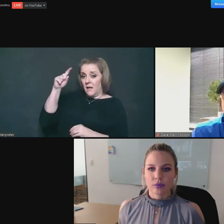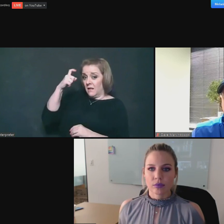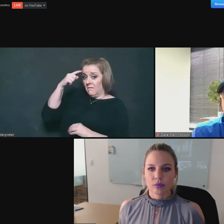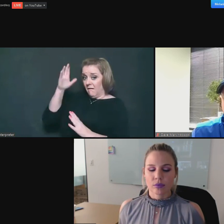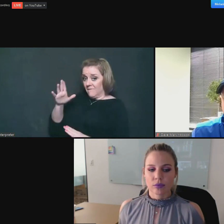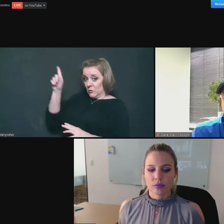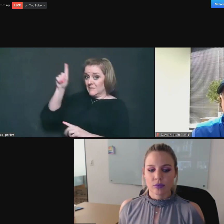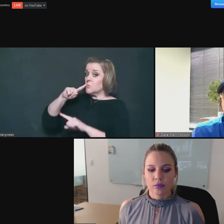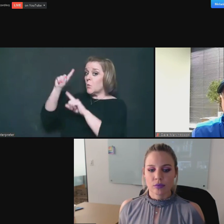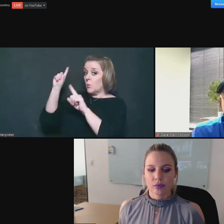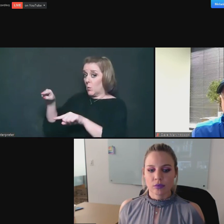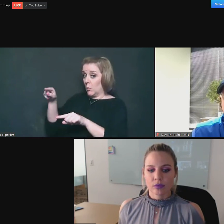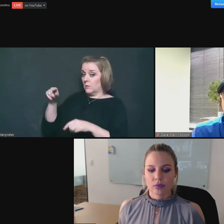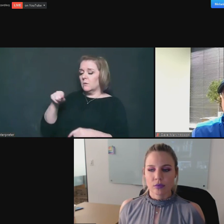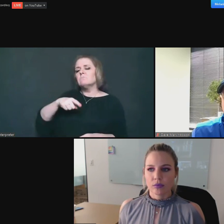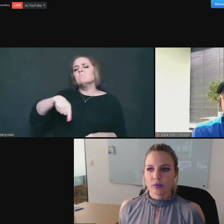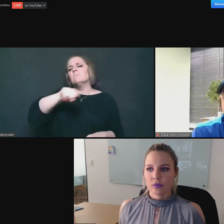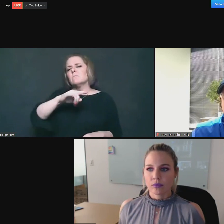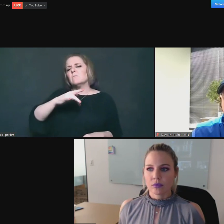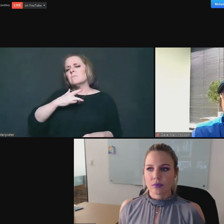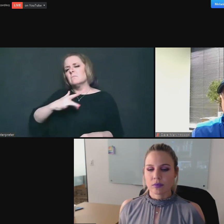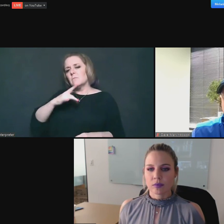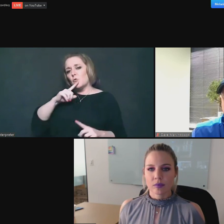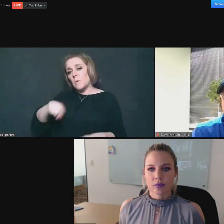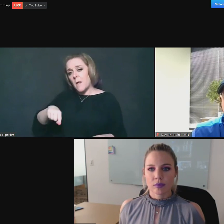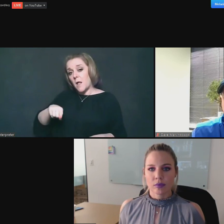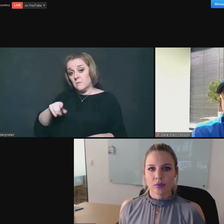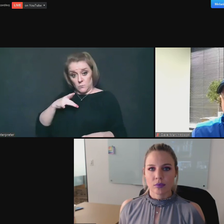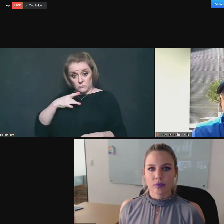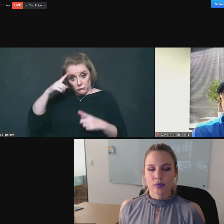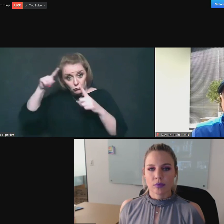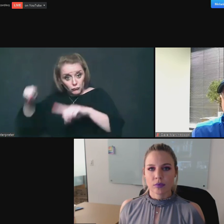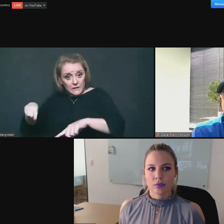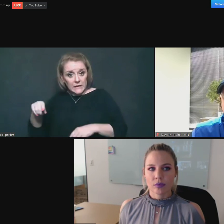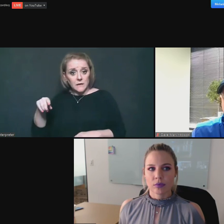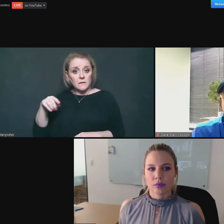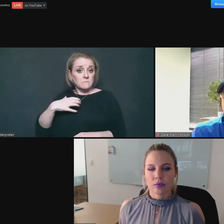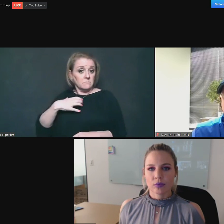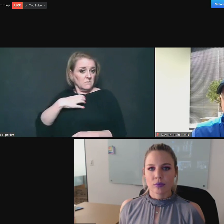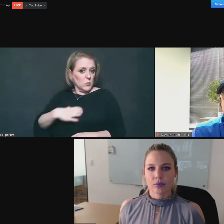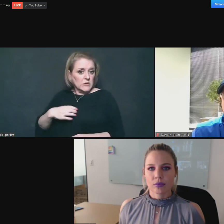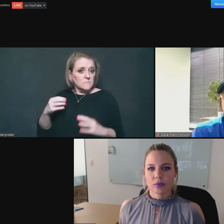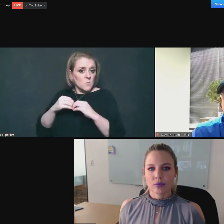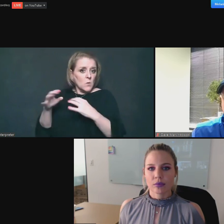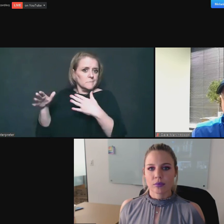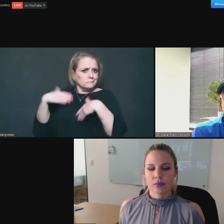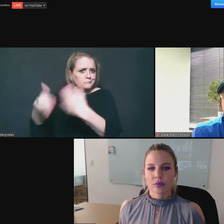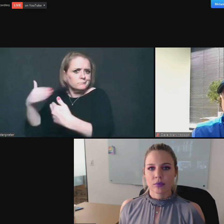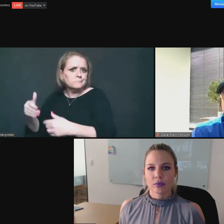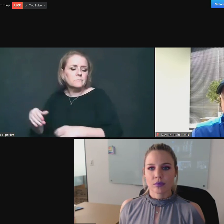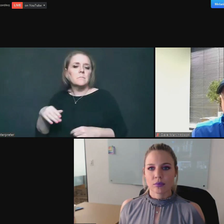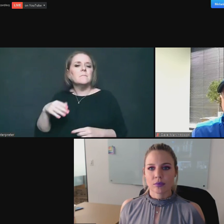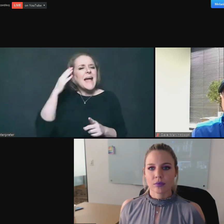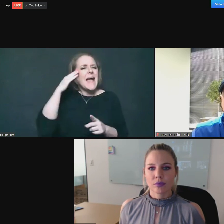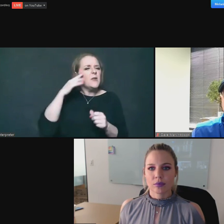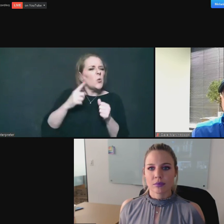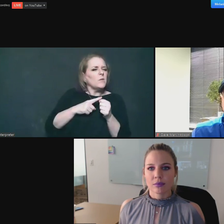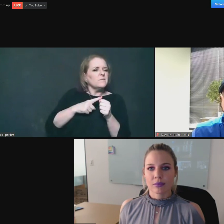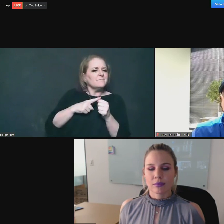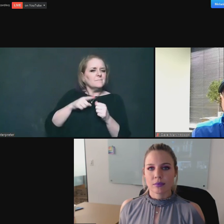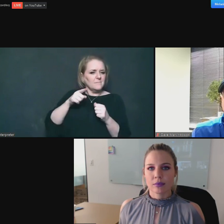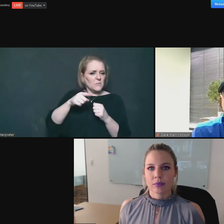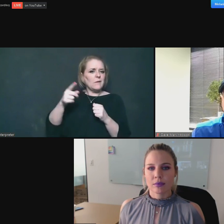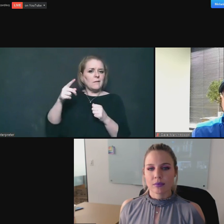guys in agreement with how fast it's moving? Do you wish it was moving faster? Because I know you guys had some disagreements with like the first executive order.